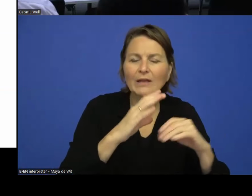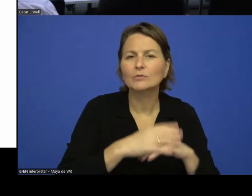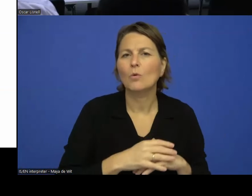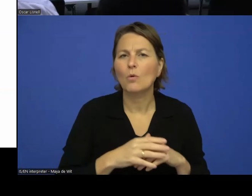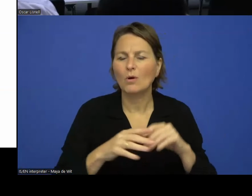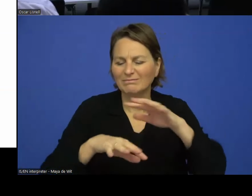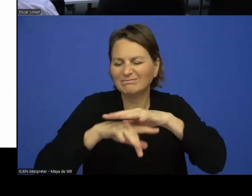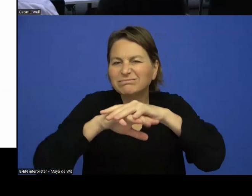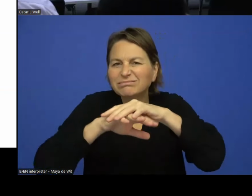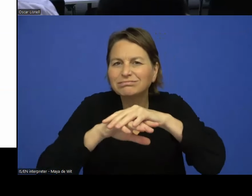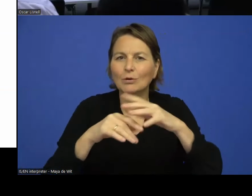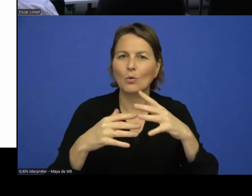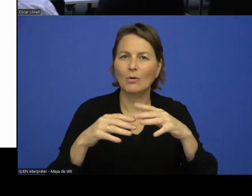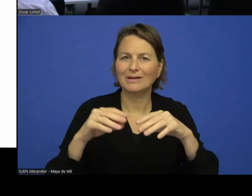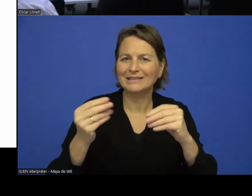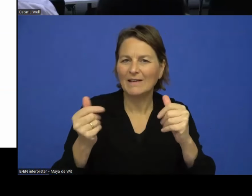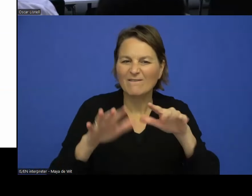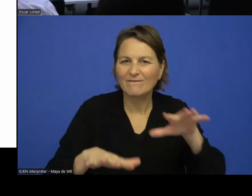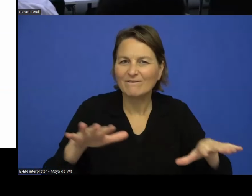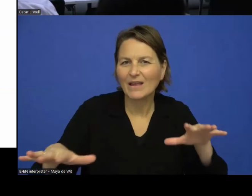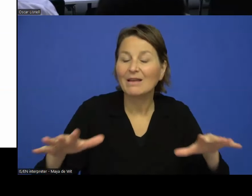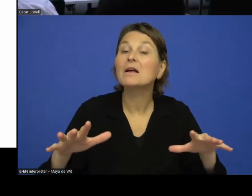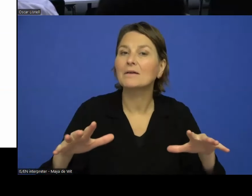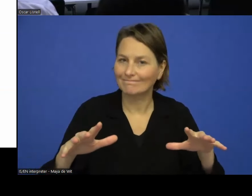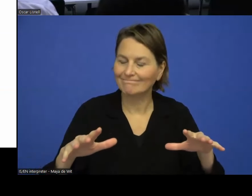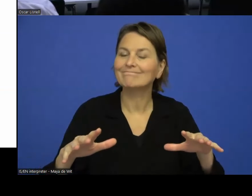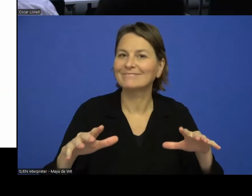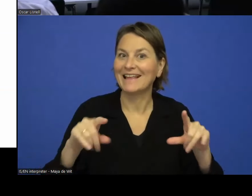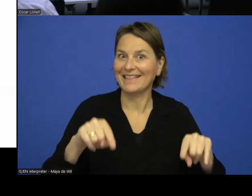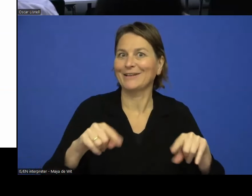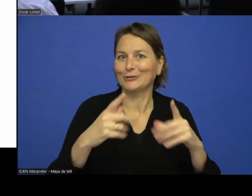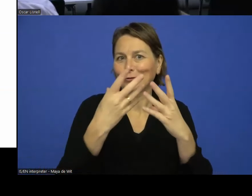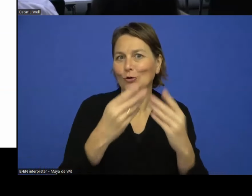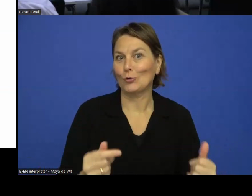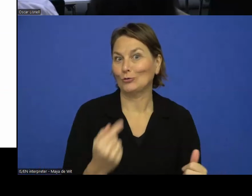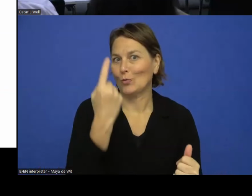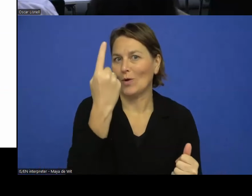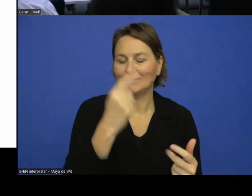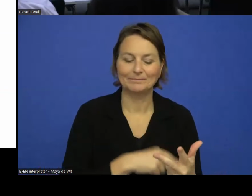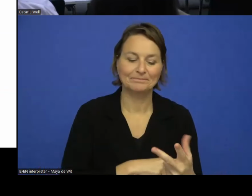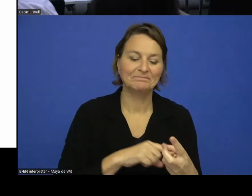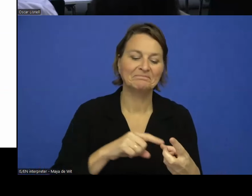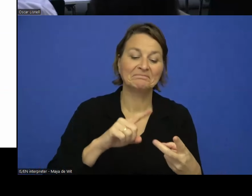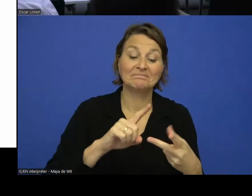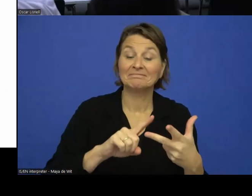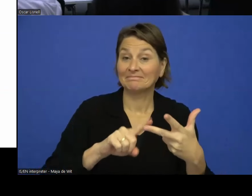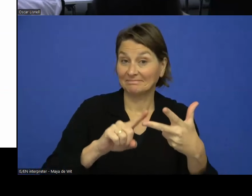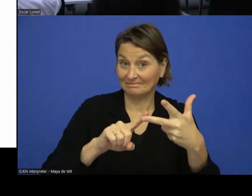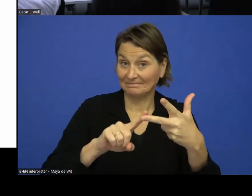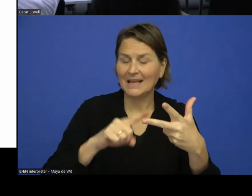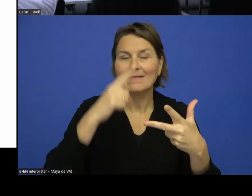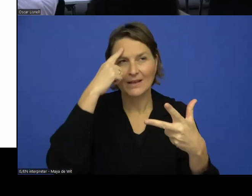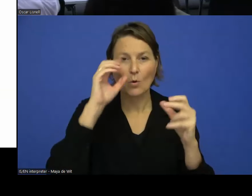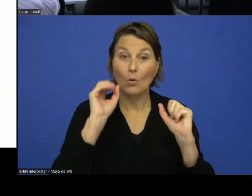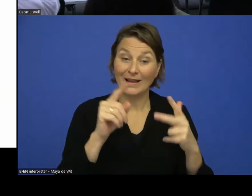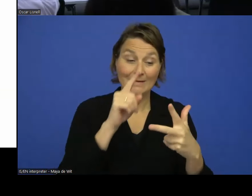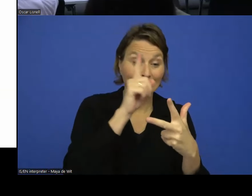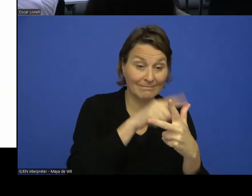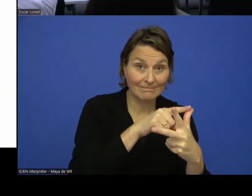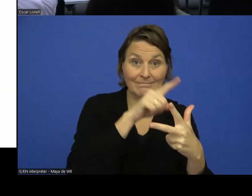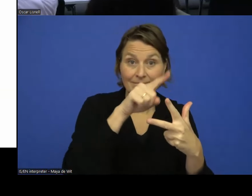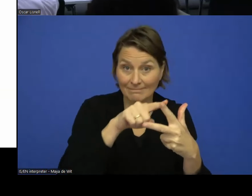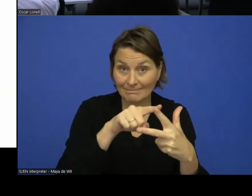vibrotactile actuation patterns. And then finally, we thought that, okay, once we have a complicated system, maybe